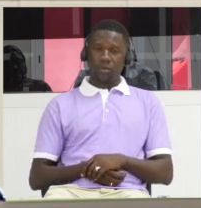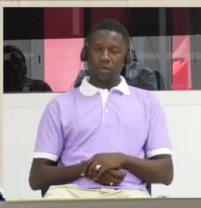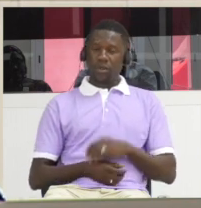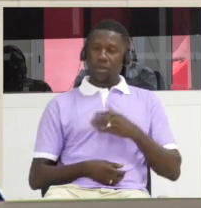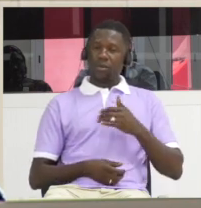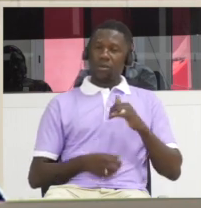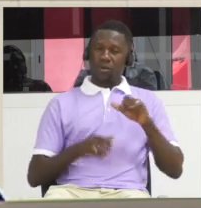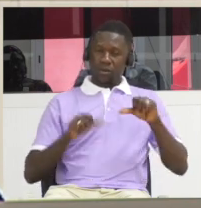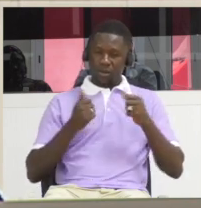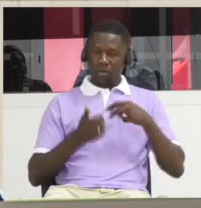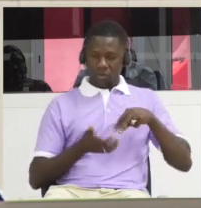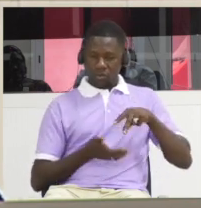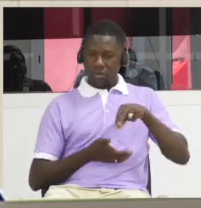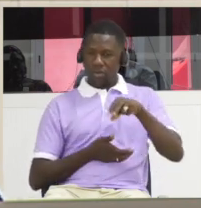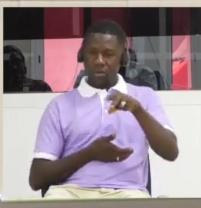started walking towards